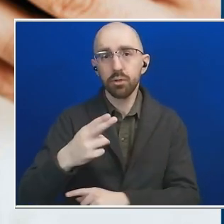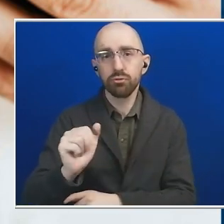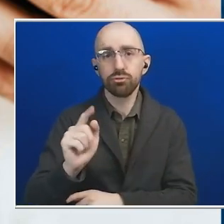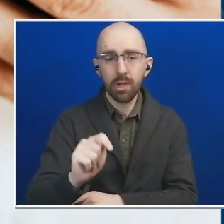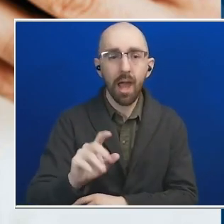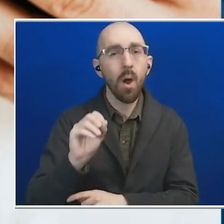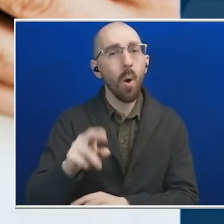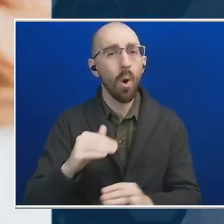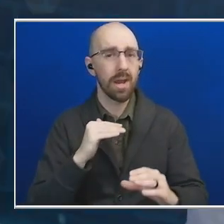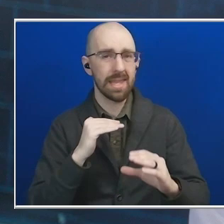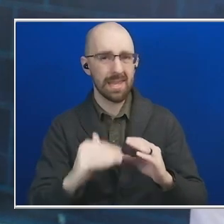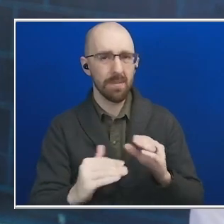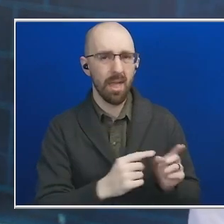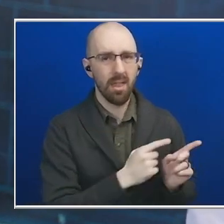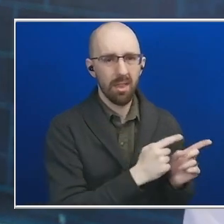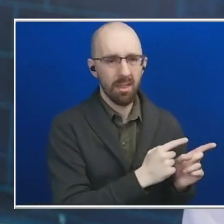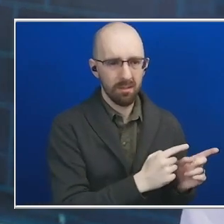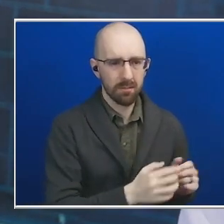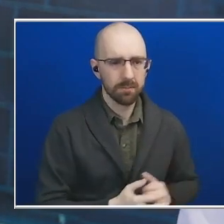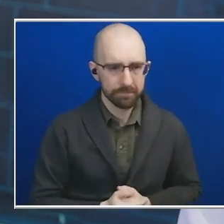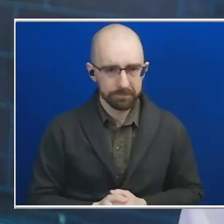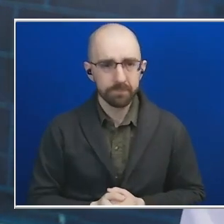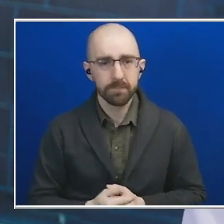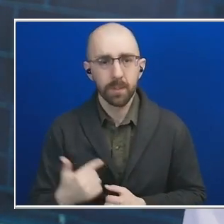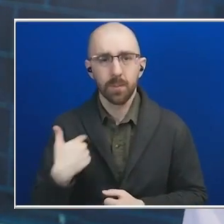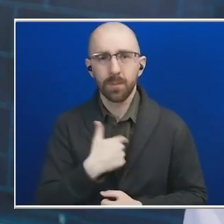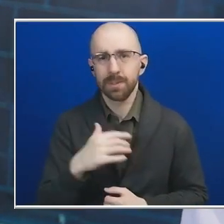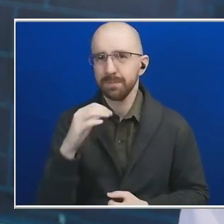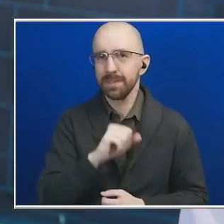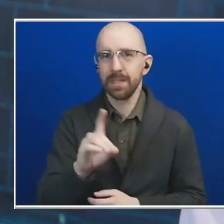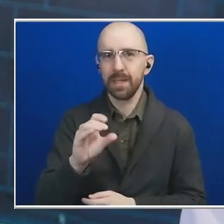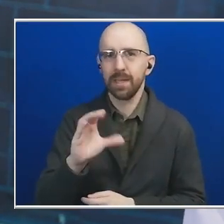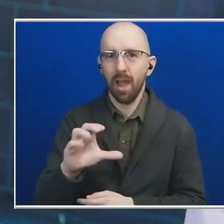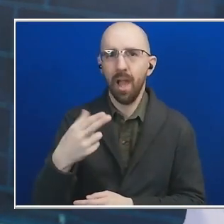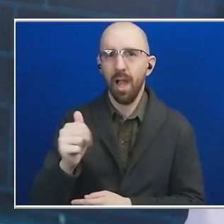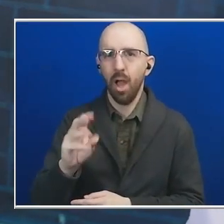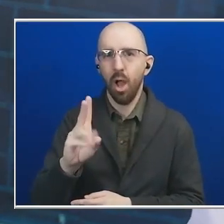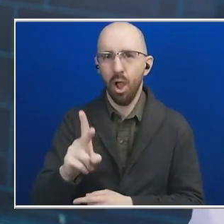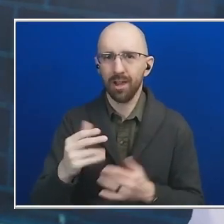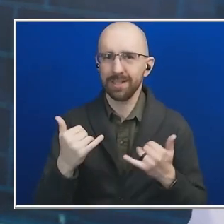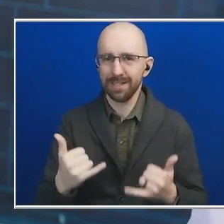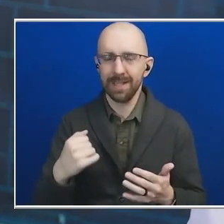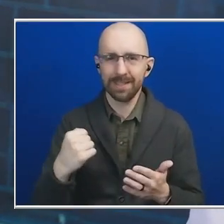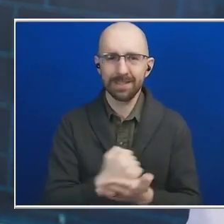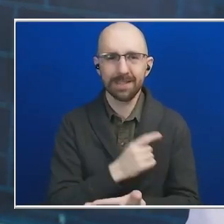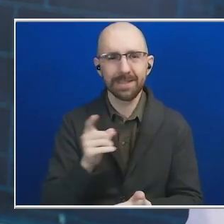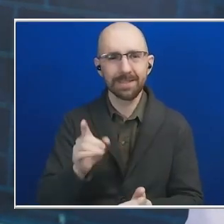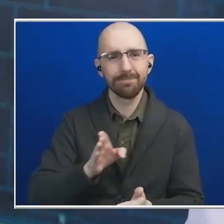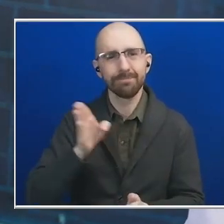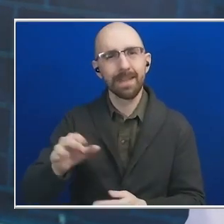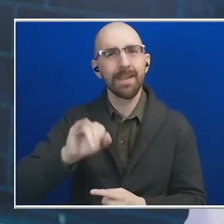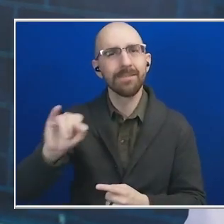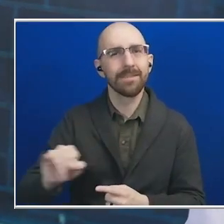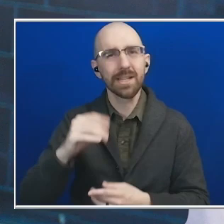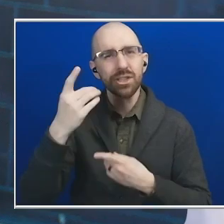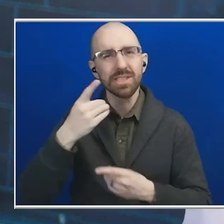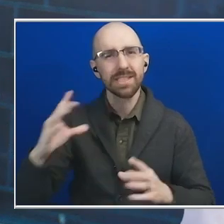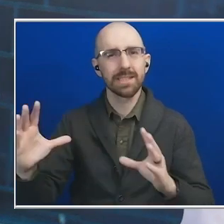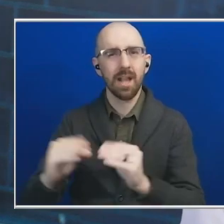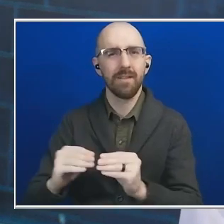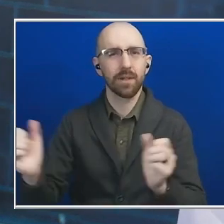News Network. We're missing Doc Hawk today. He's at a infectious disease conference today. That sounds